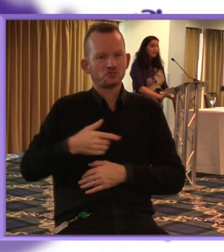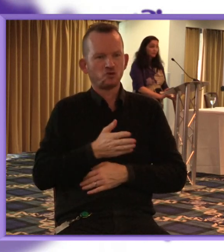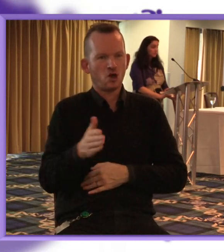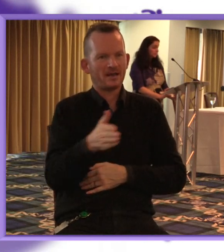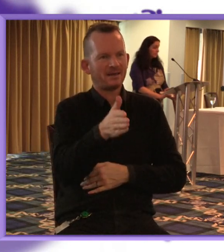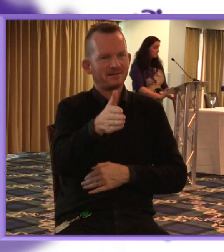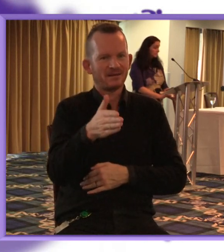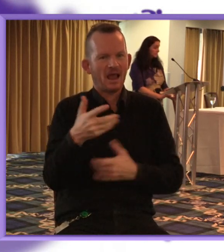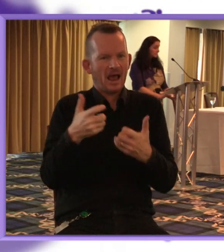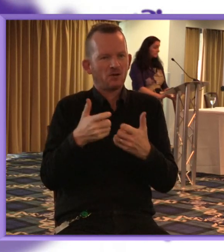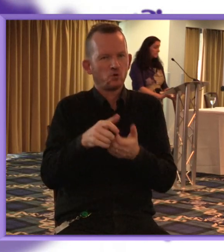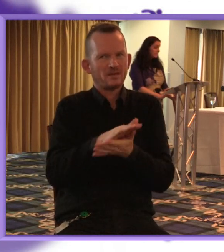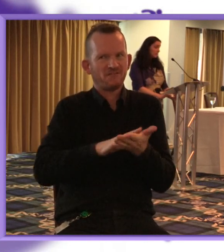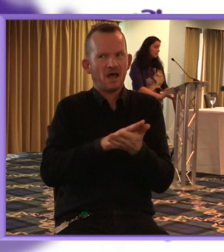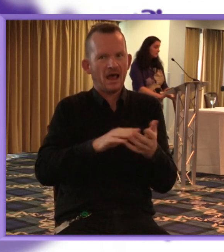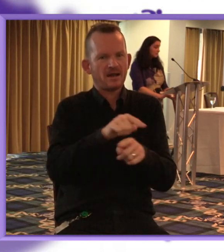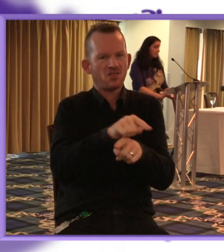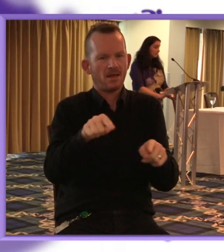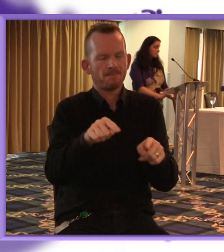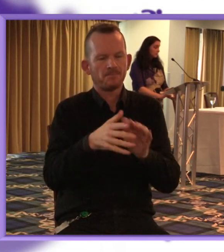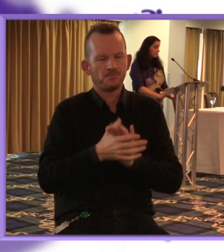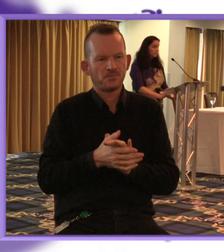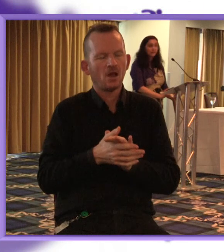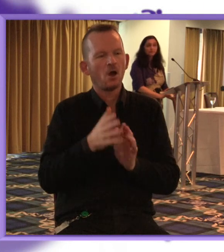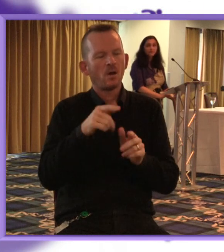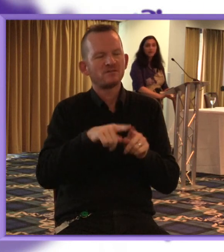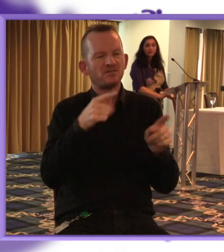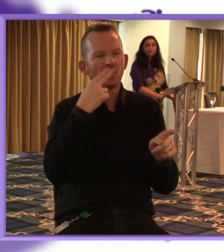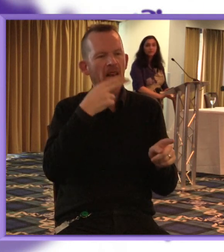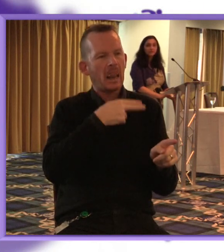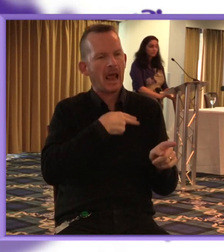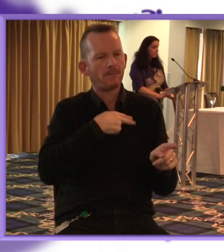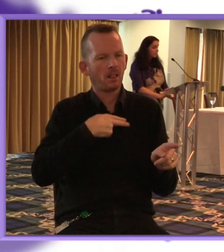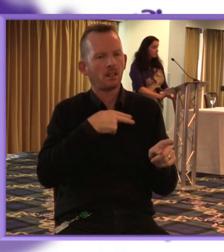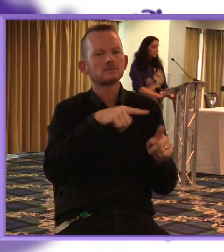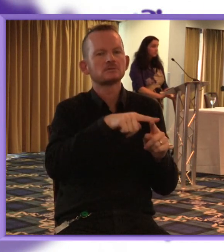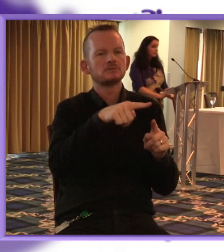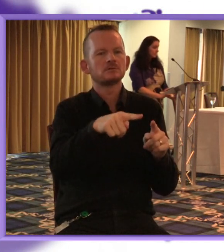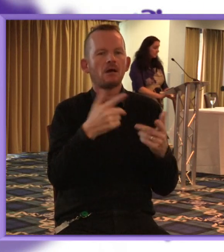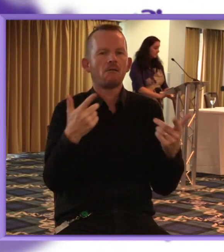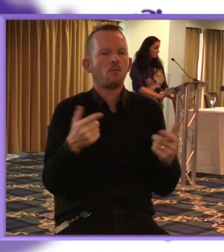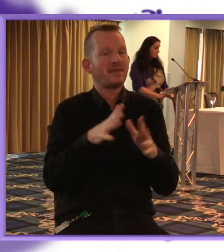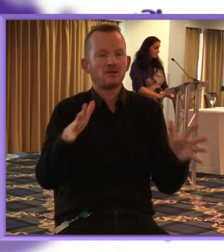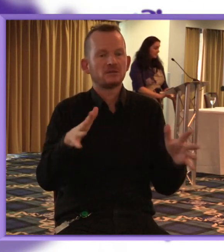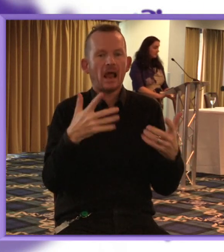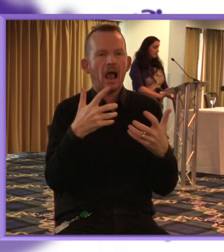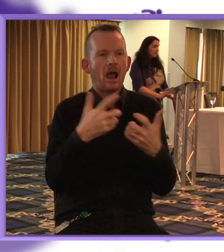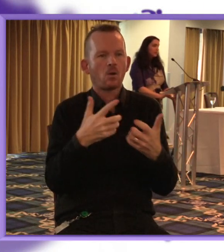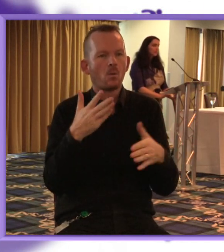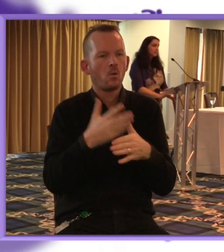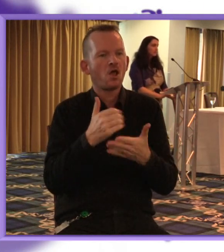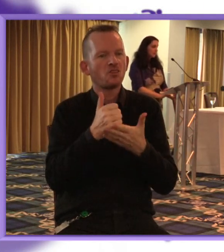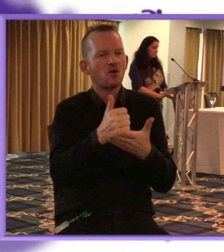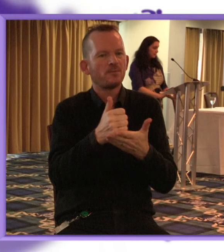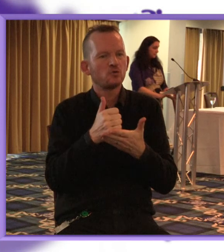take, however we define them. And we have different labels for this. Without it, how could we actually work therapeutically?